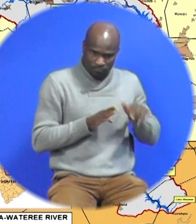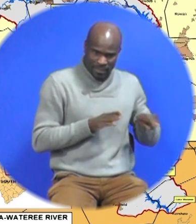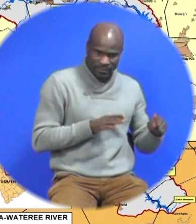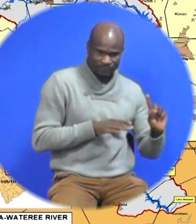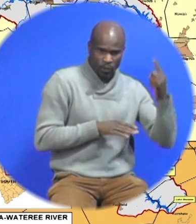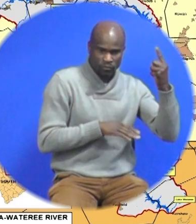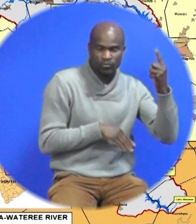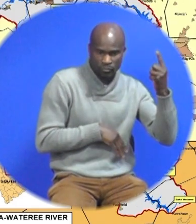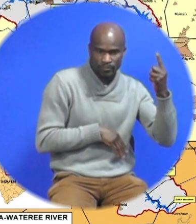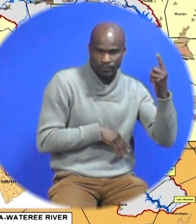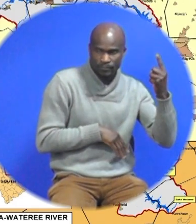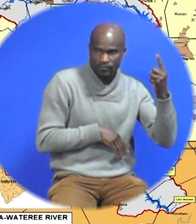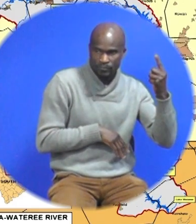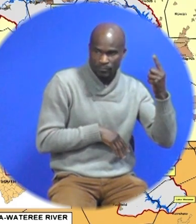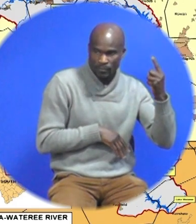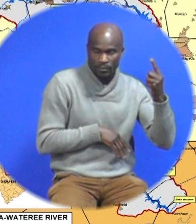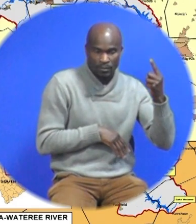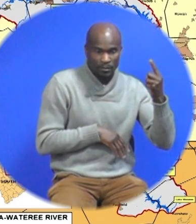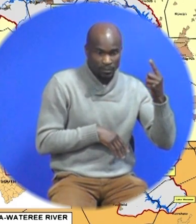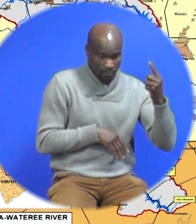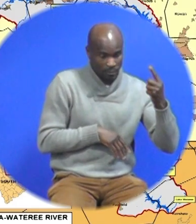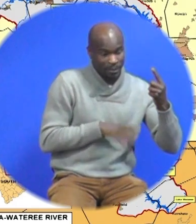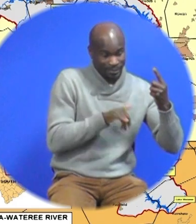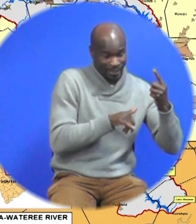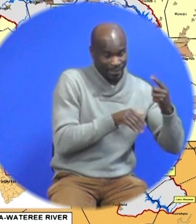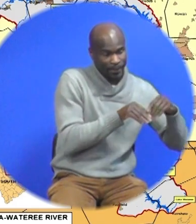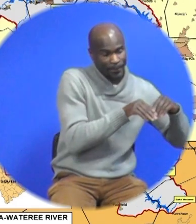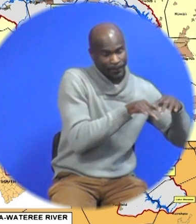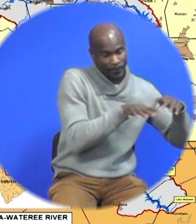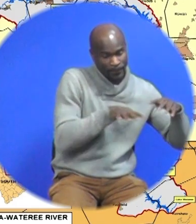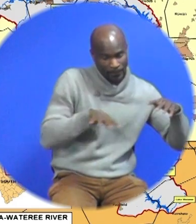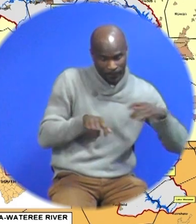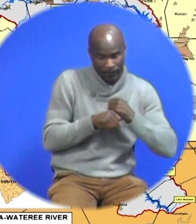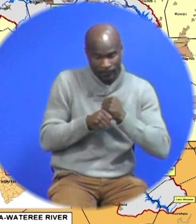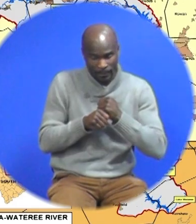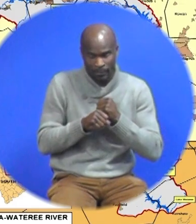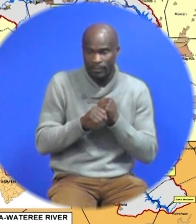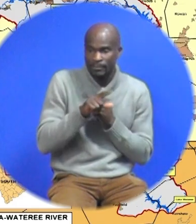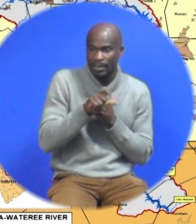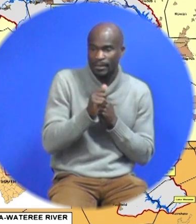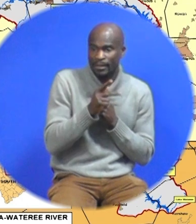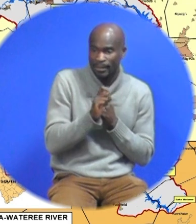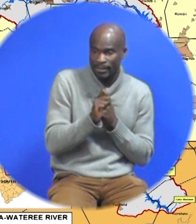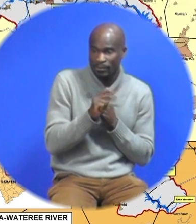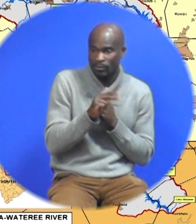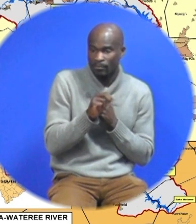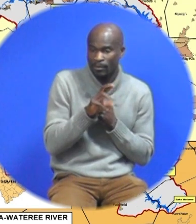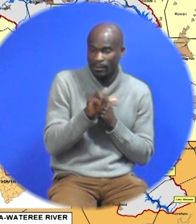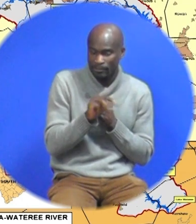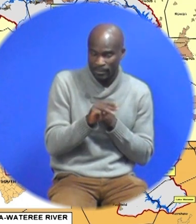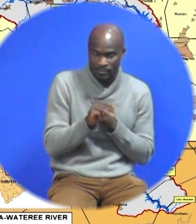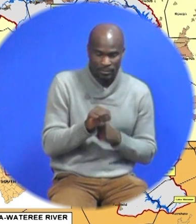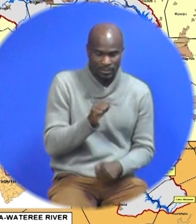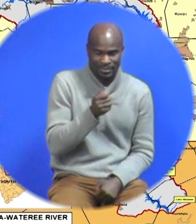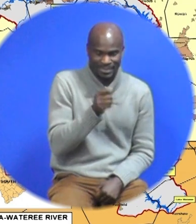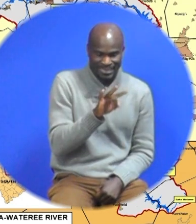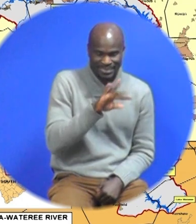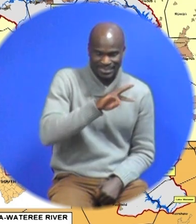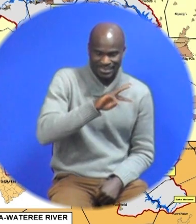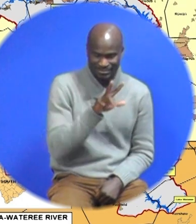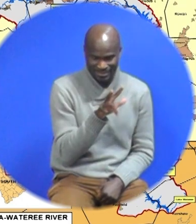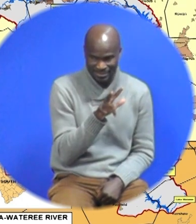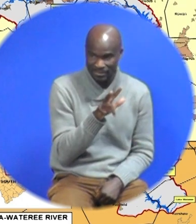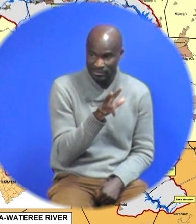completed with the creation of Lake Norman in 1963, about 1,800 miles of shoreline. It's the most